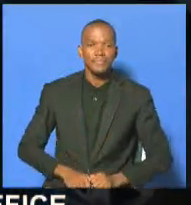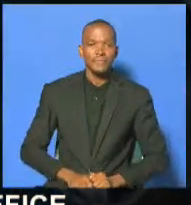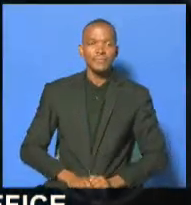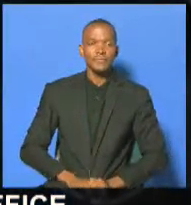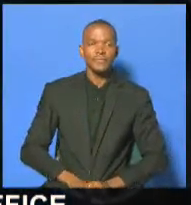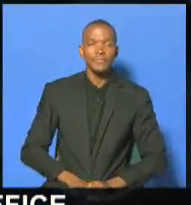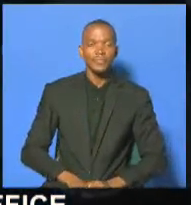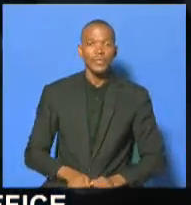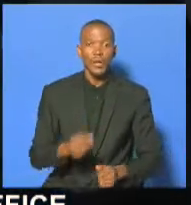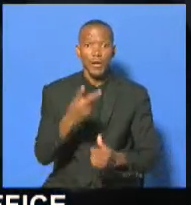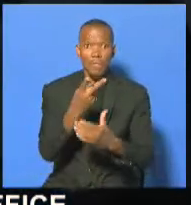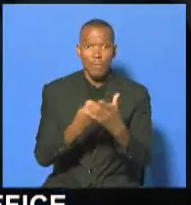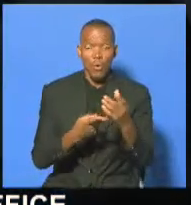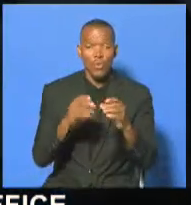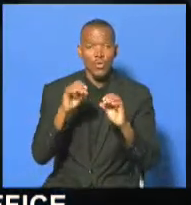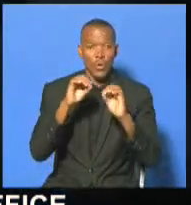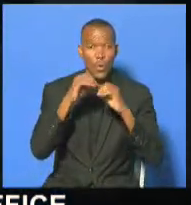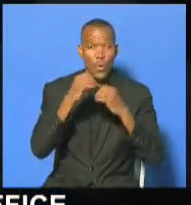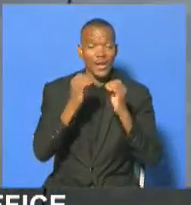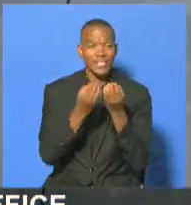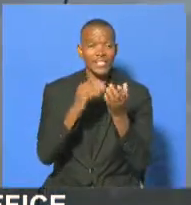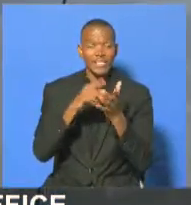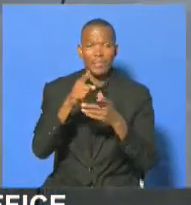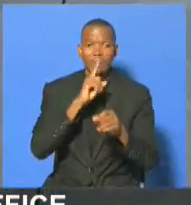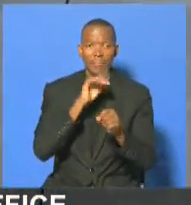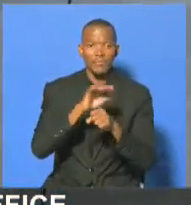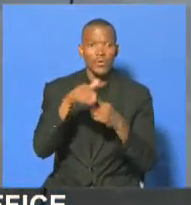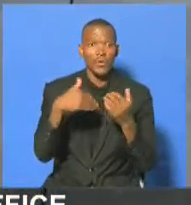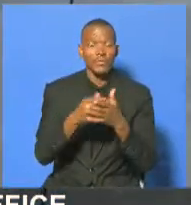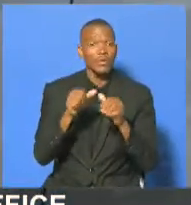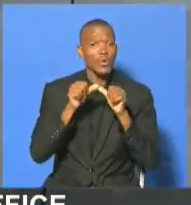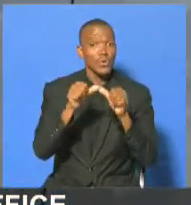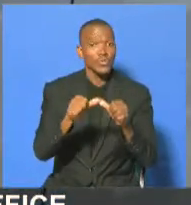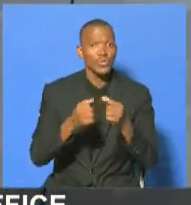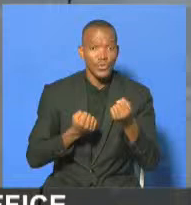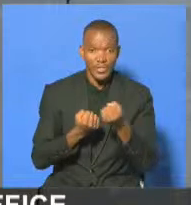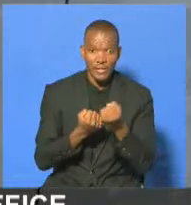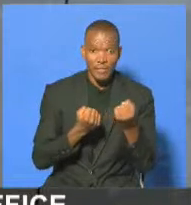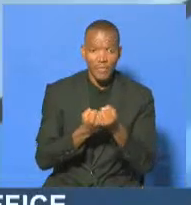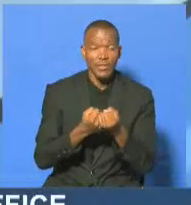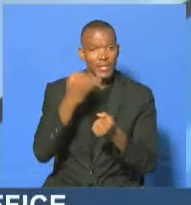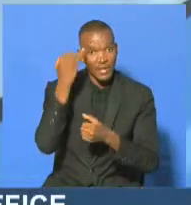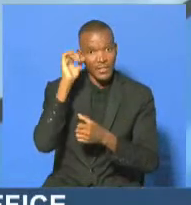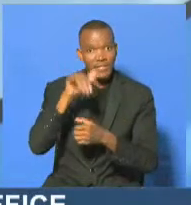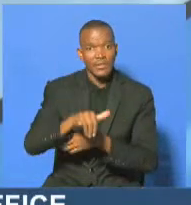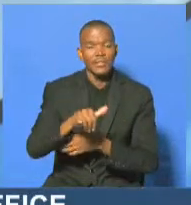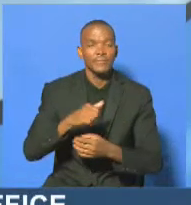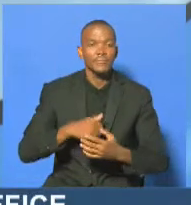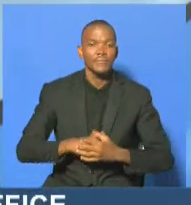The two organizations affirmed their commitment to continue supporting such initiatives.